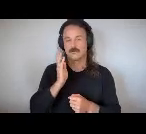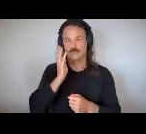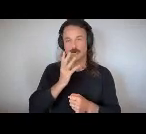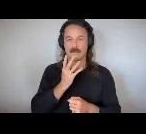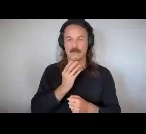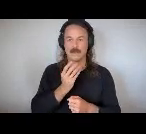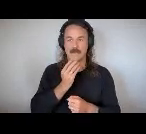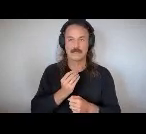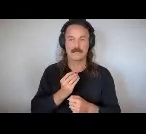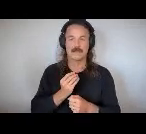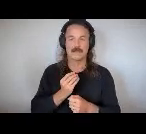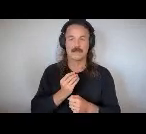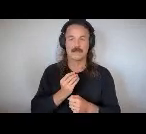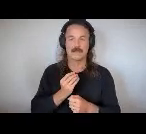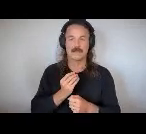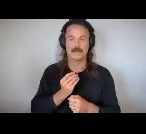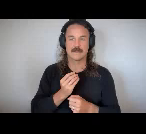blue jumper.